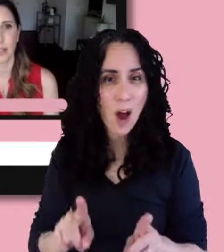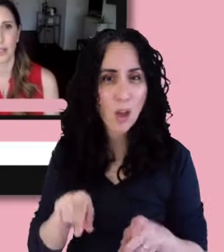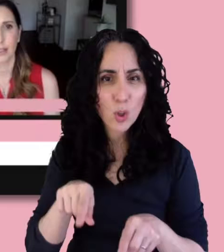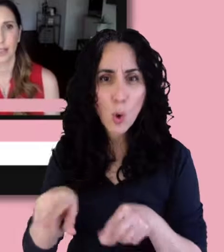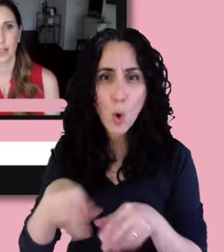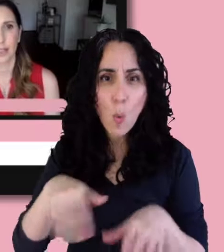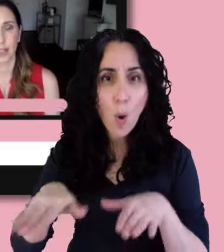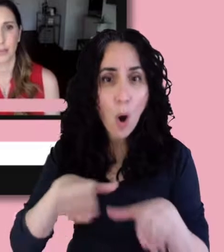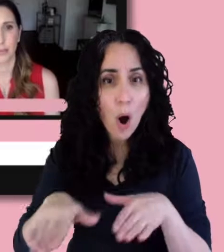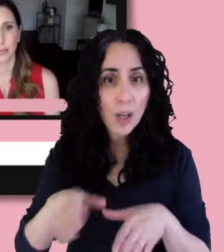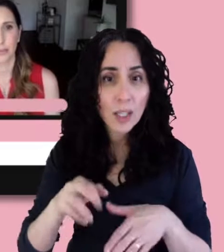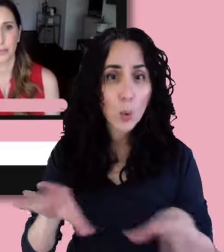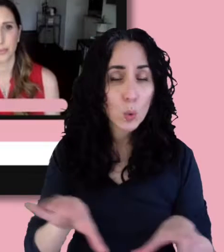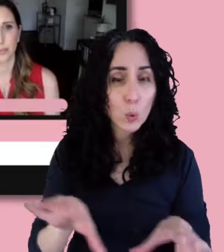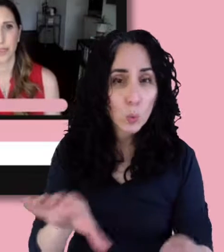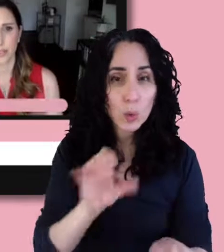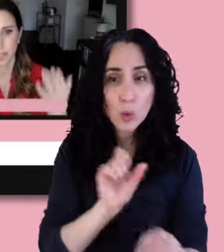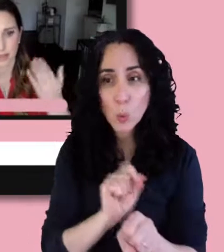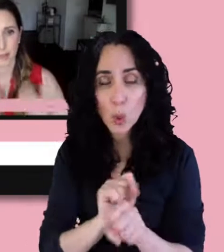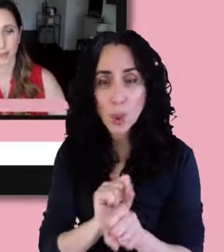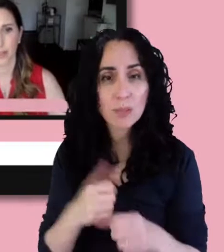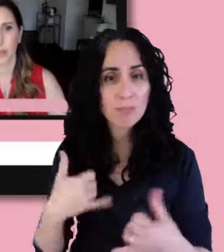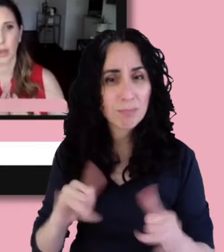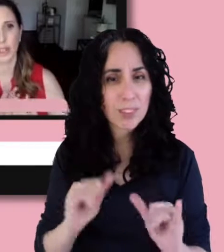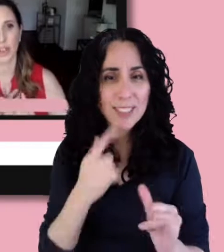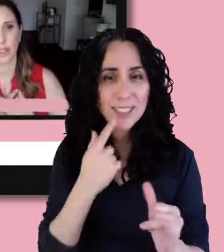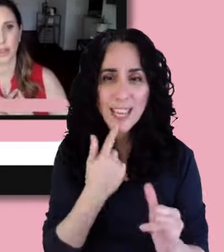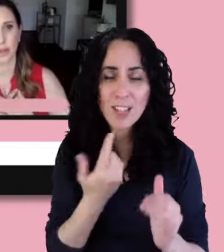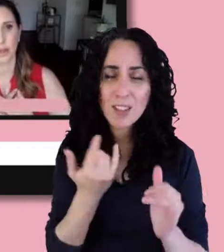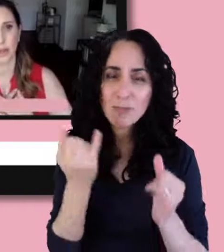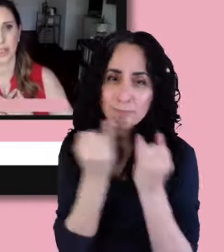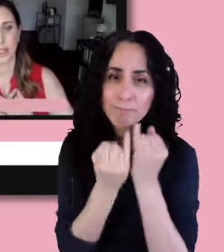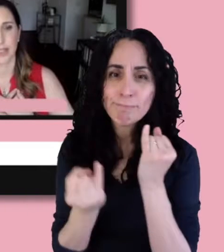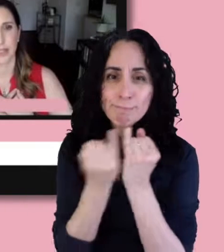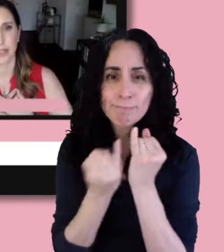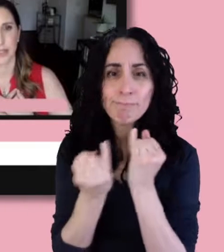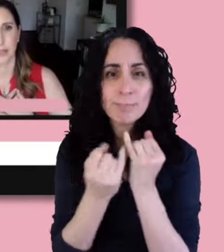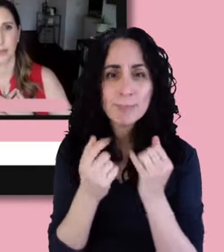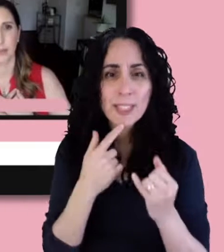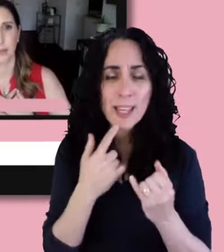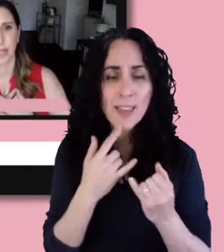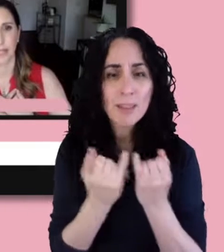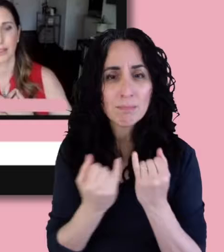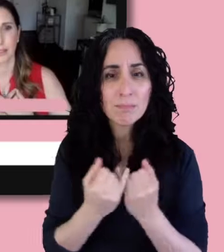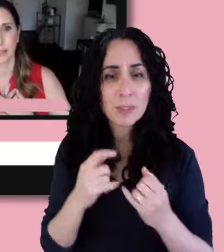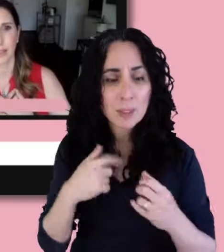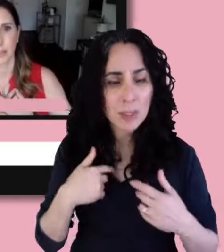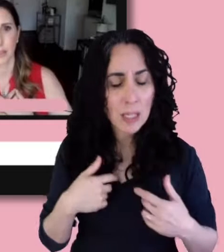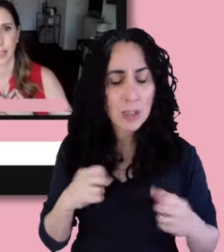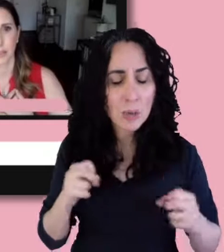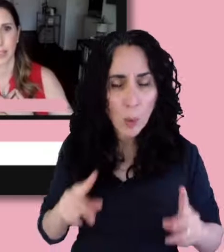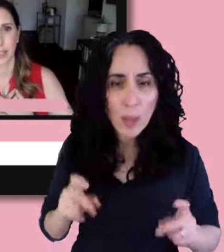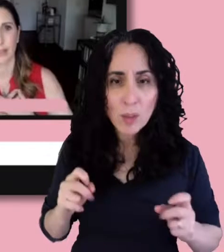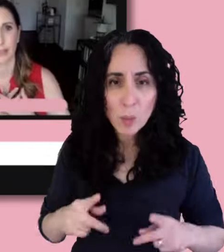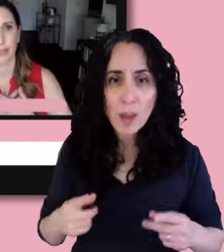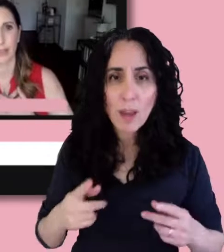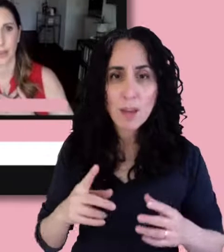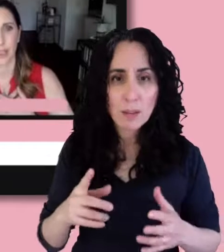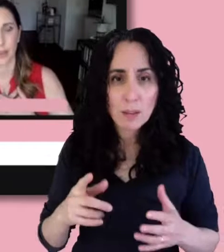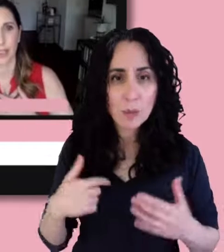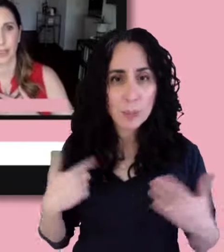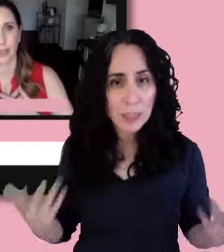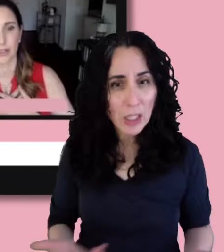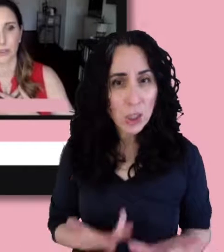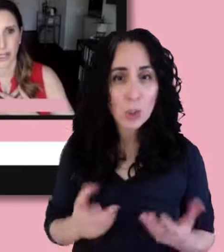that. um, just as some way to just sort of recite to yourself that it's okay to be it's okay